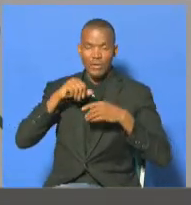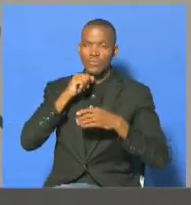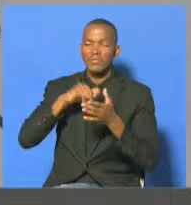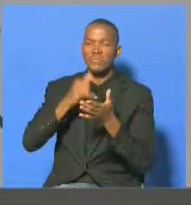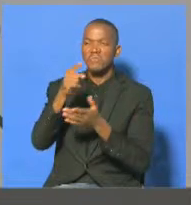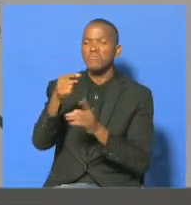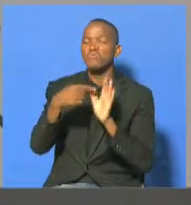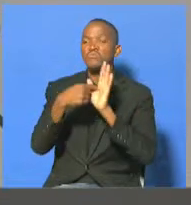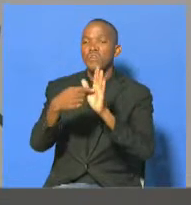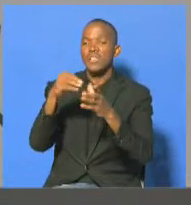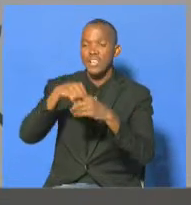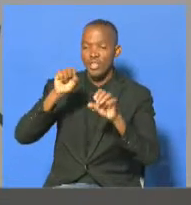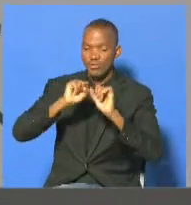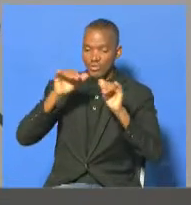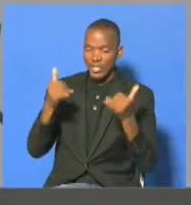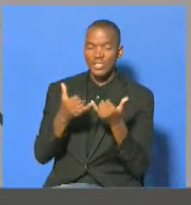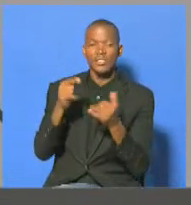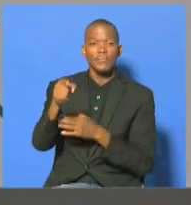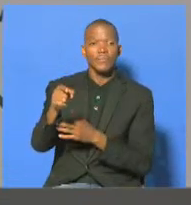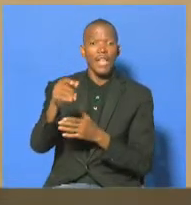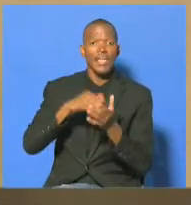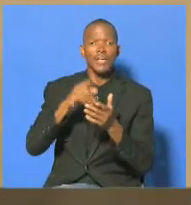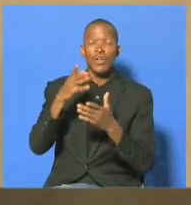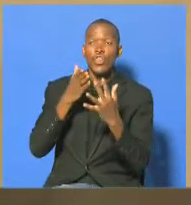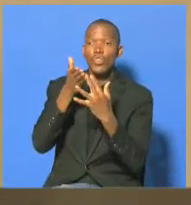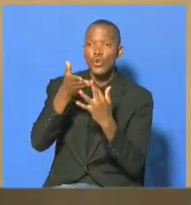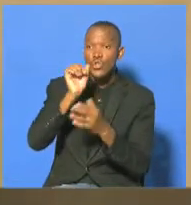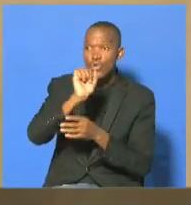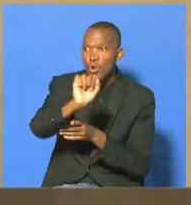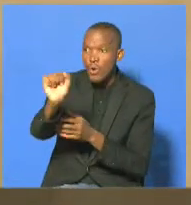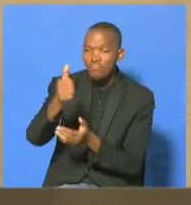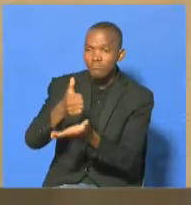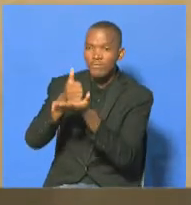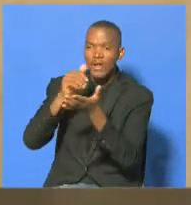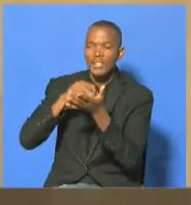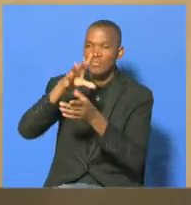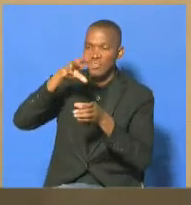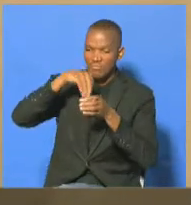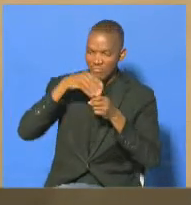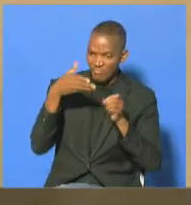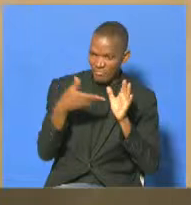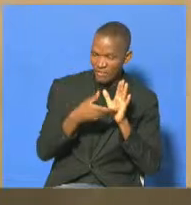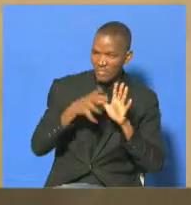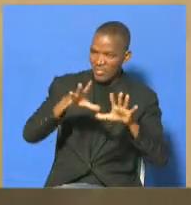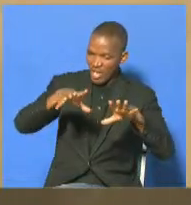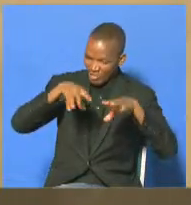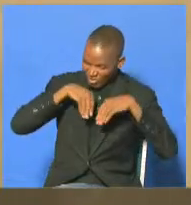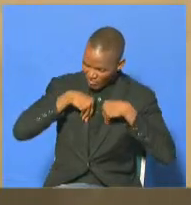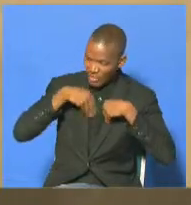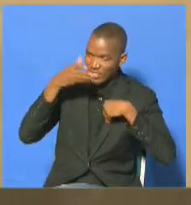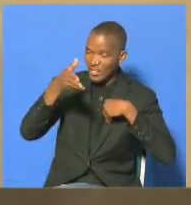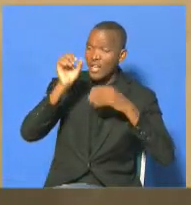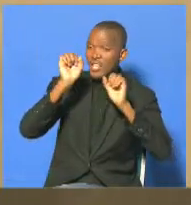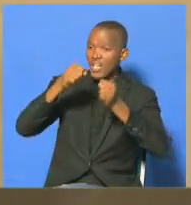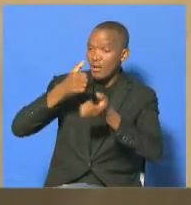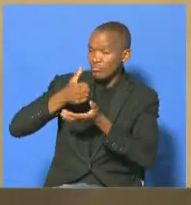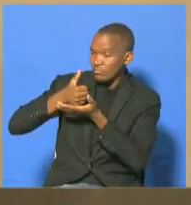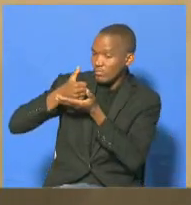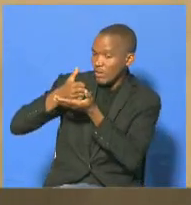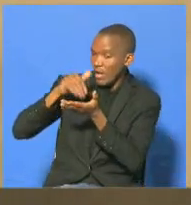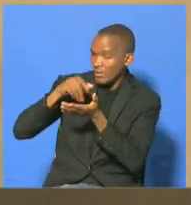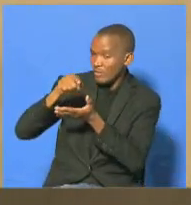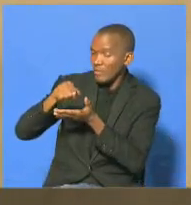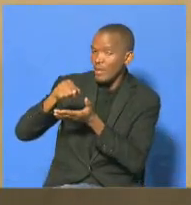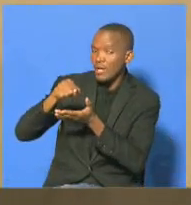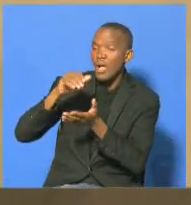spread in our societies. So through your role of helping the bridges, the acceptance can also come